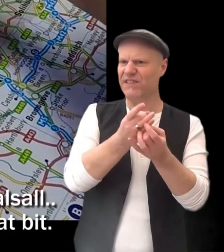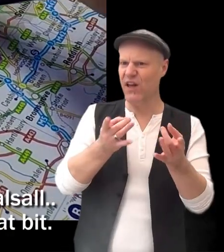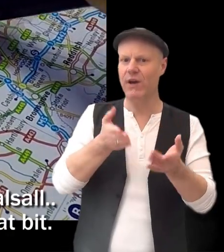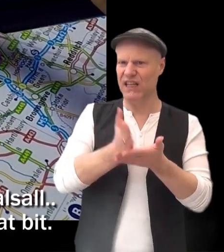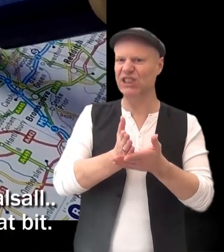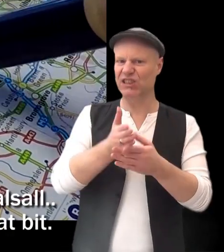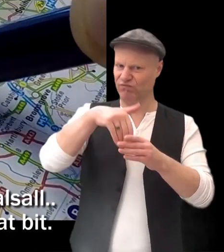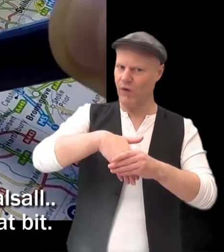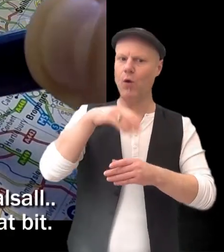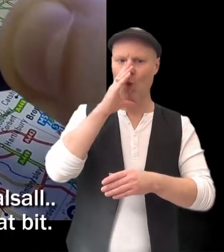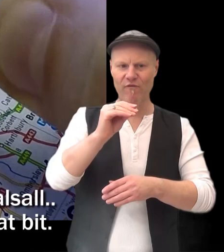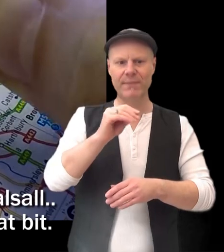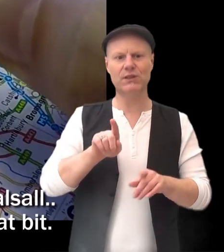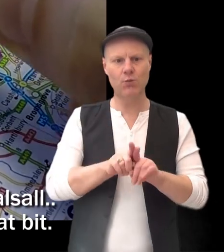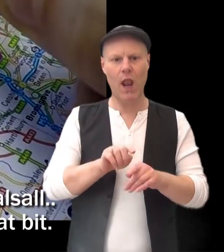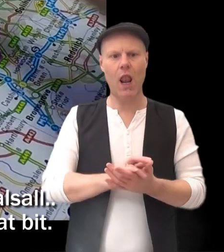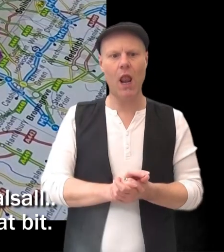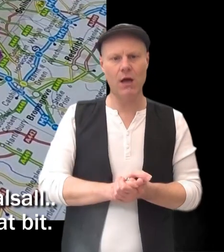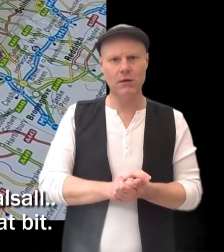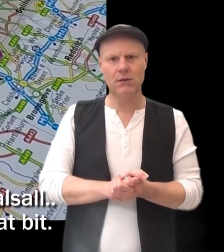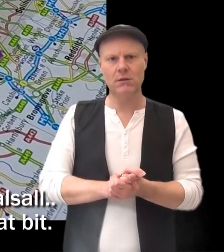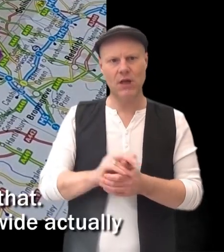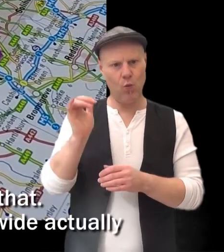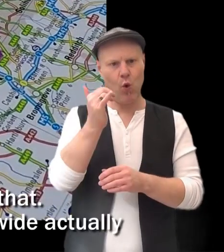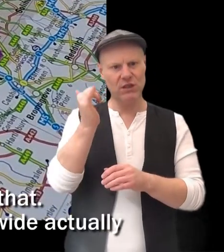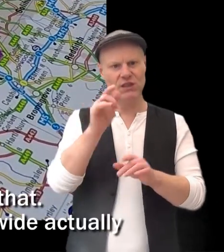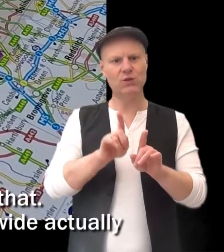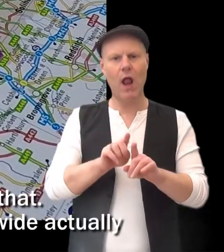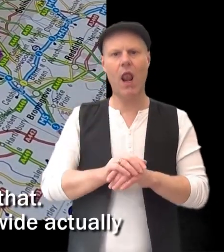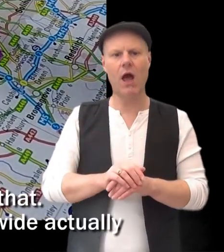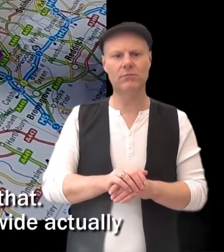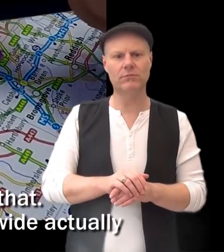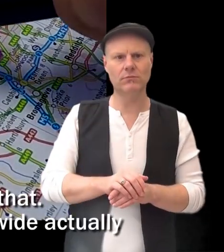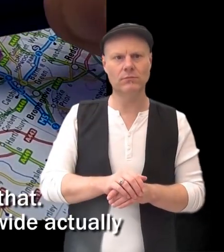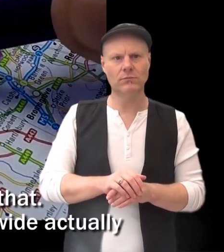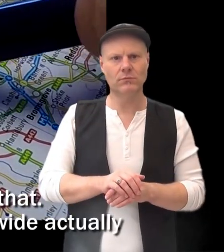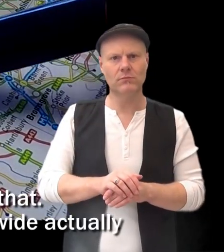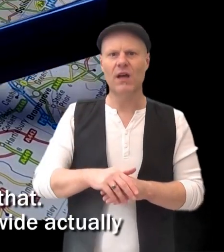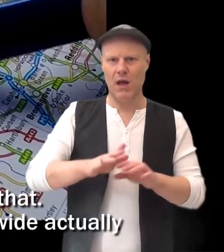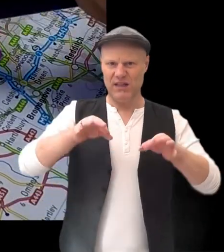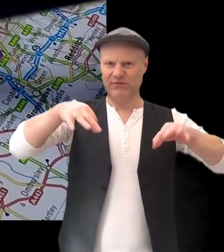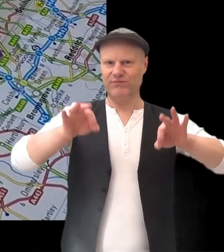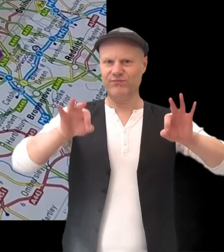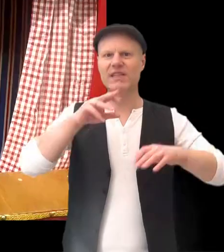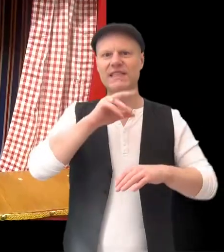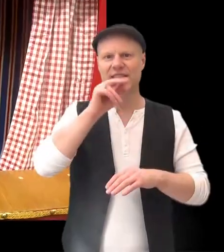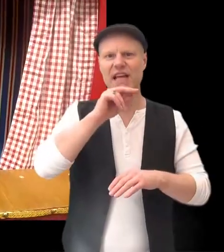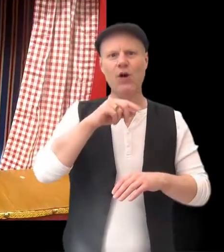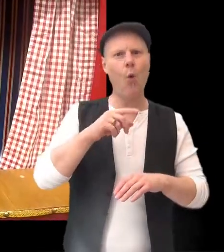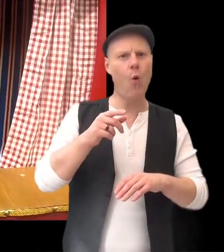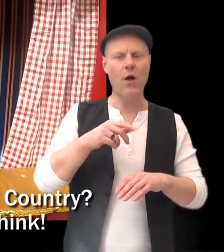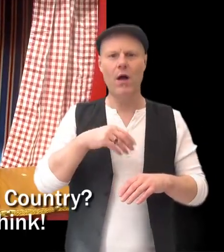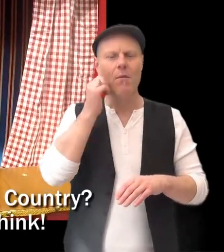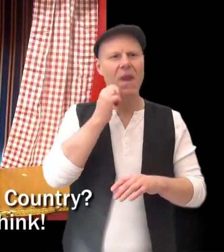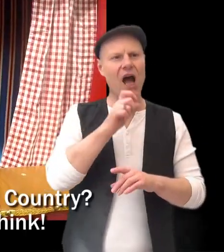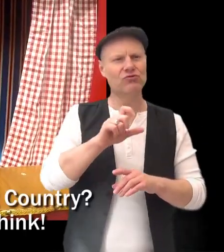He's going kind of around that bit. Yeah. Right, okay, yeah. I'll give him that. He's probably not going that wide, actually. No.